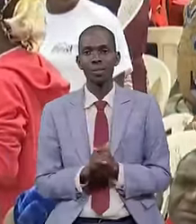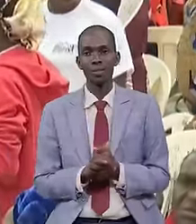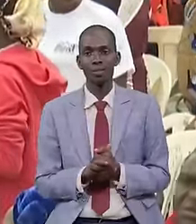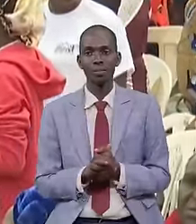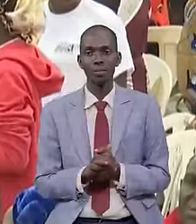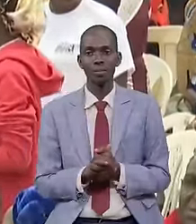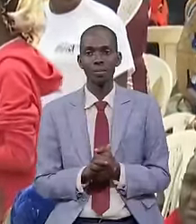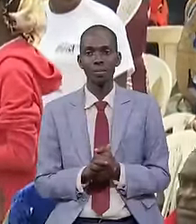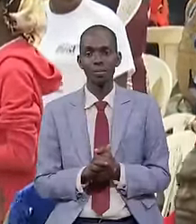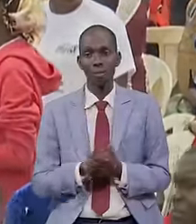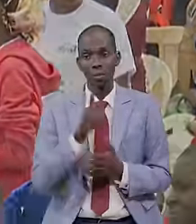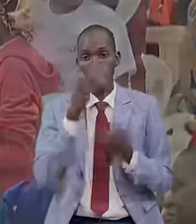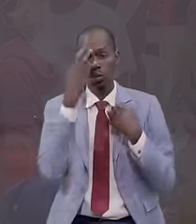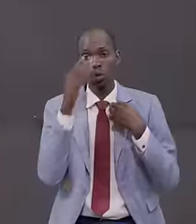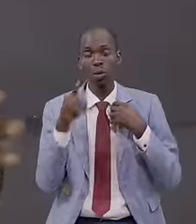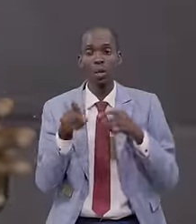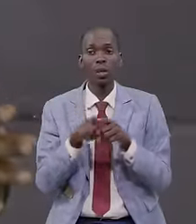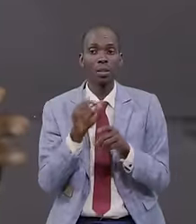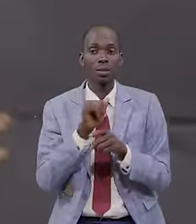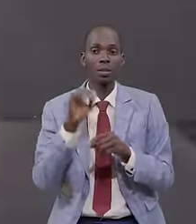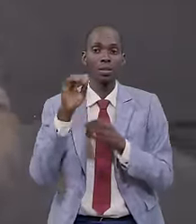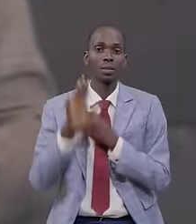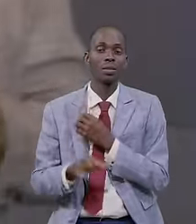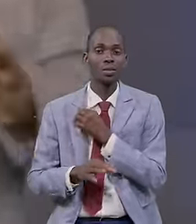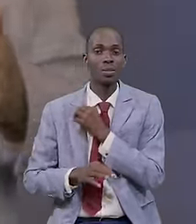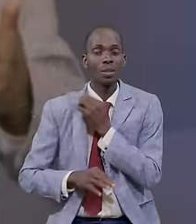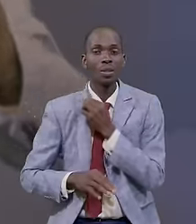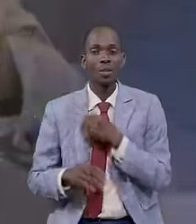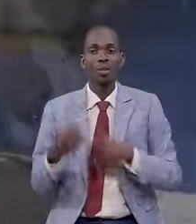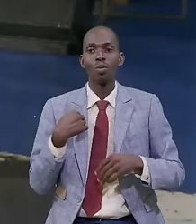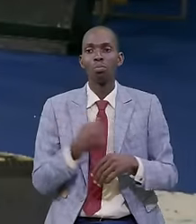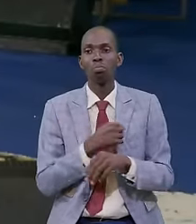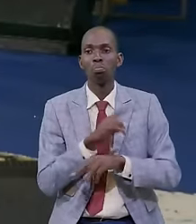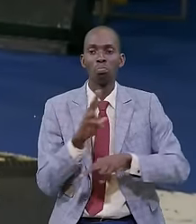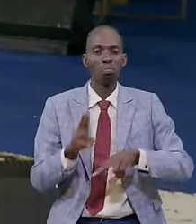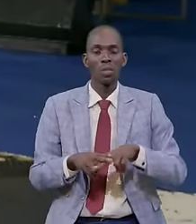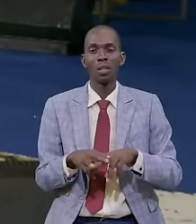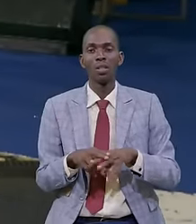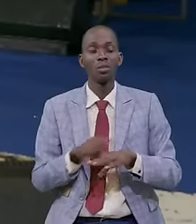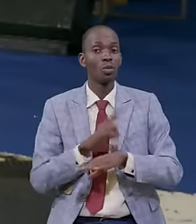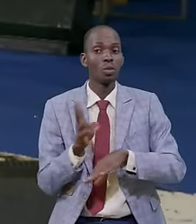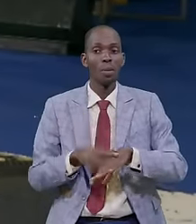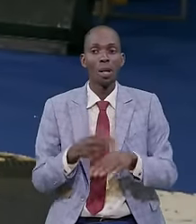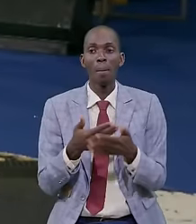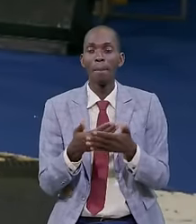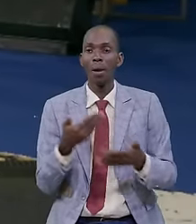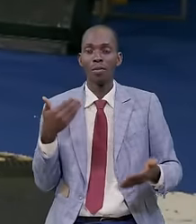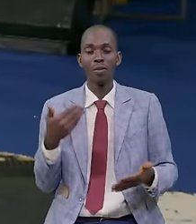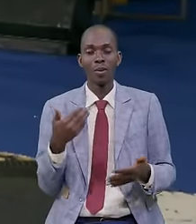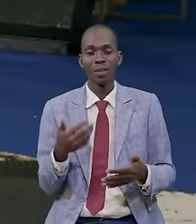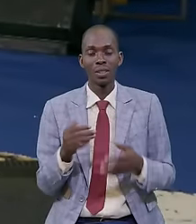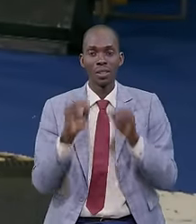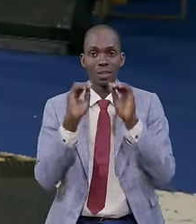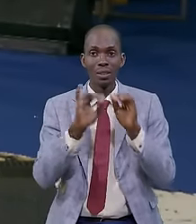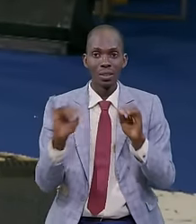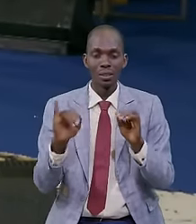You know, as a teacher, we normally, before a lesson, write out